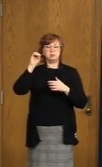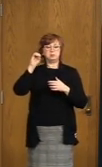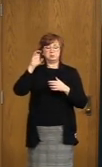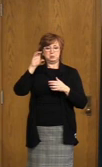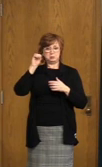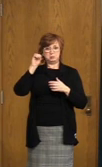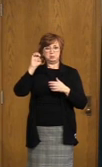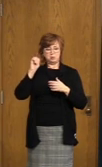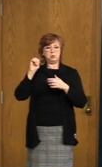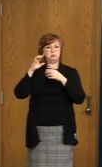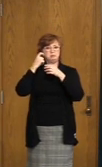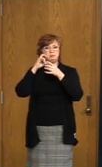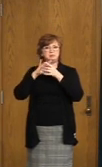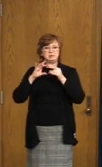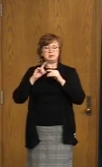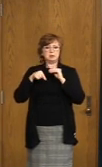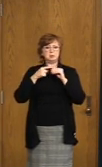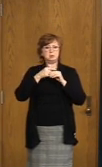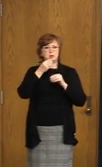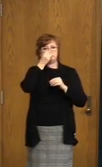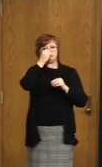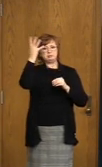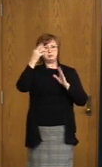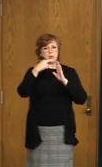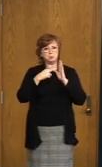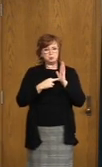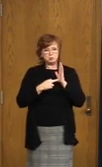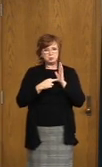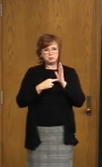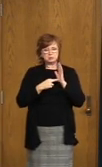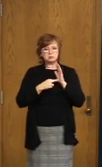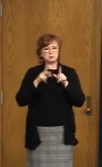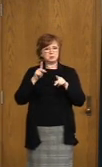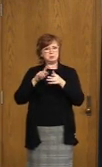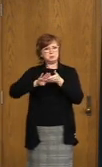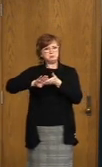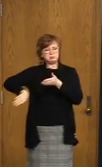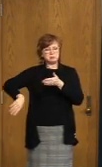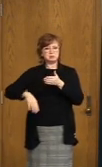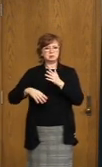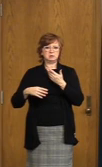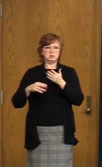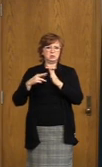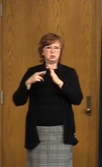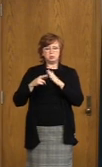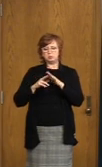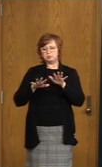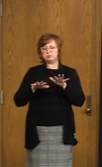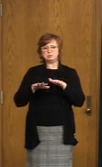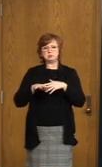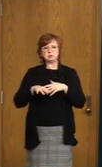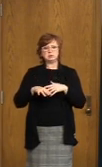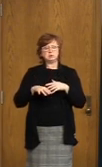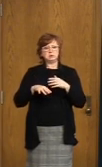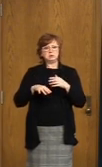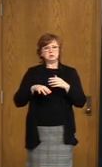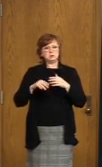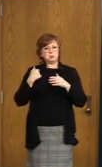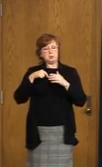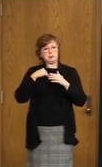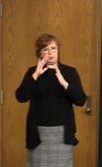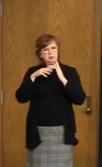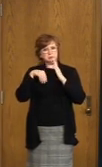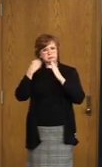unfortunately, enforcement is required. But that really should be the last resort. I think all of us should know the guidelines. We